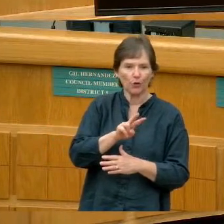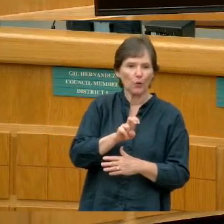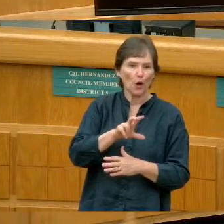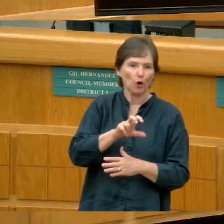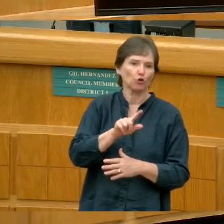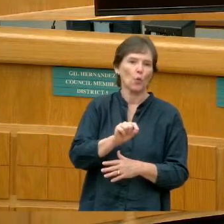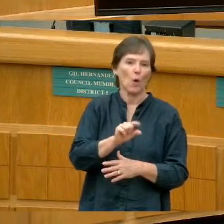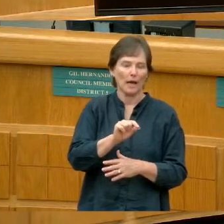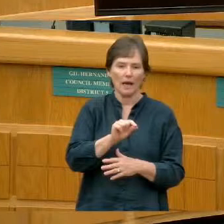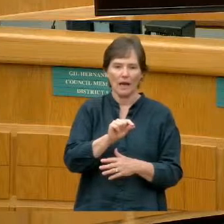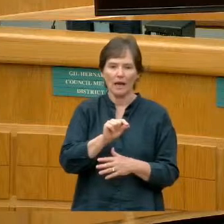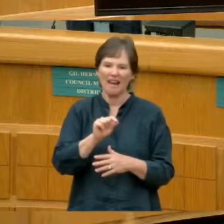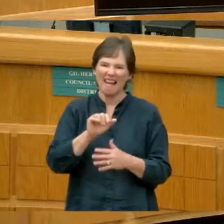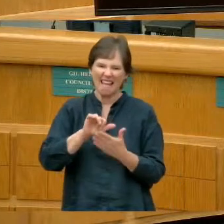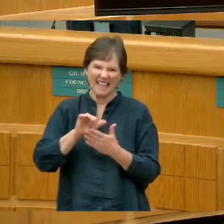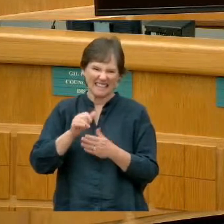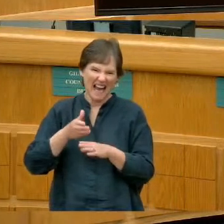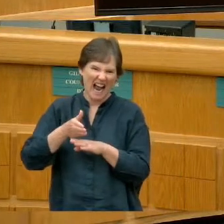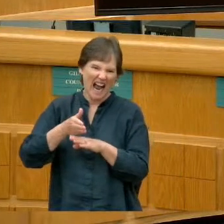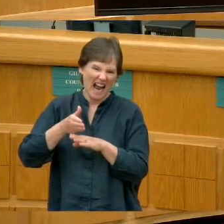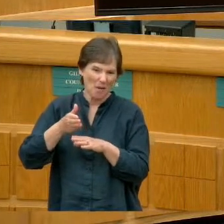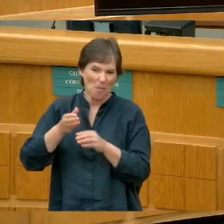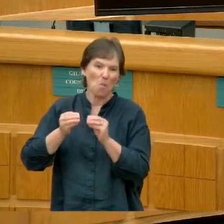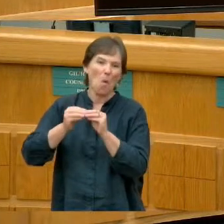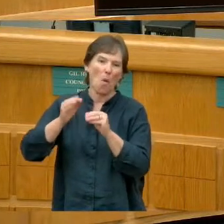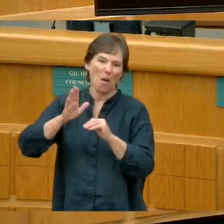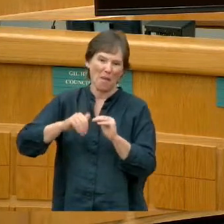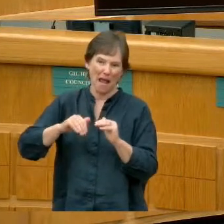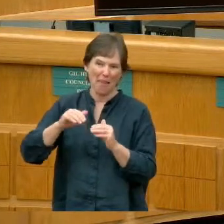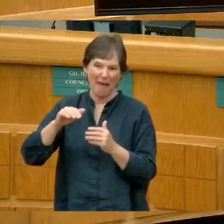surpasses that. It's the fourth highest number. And